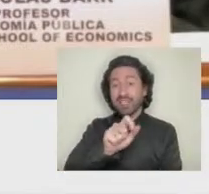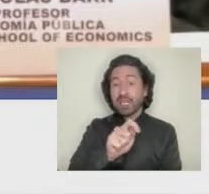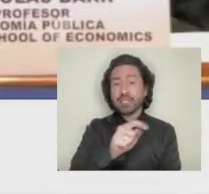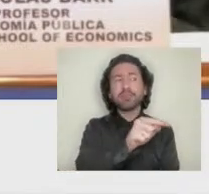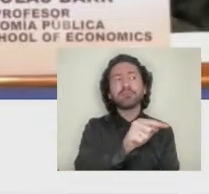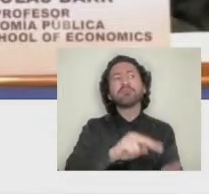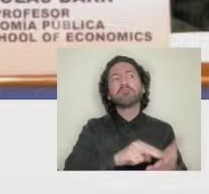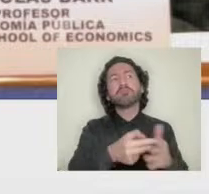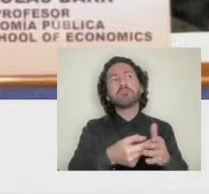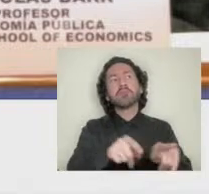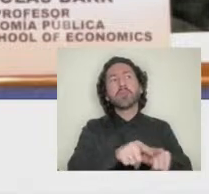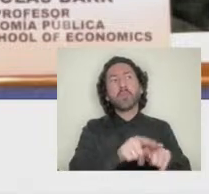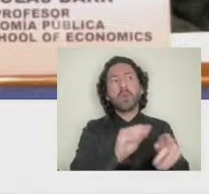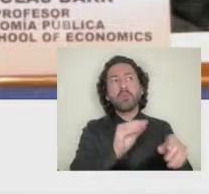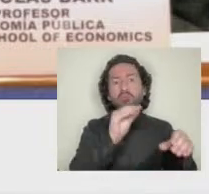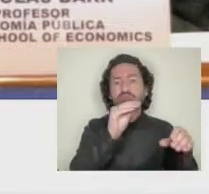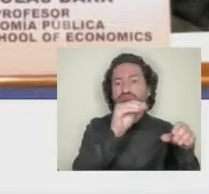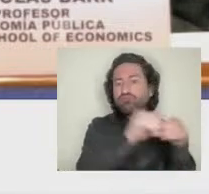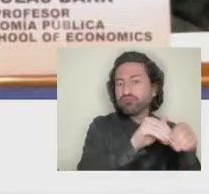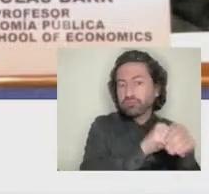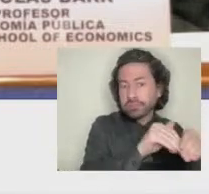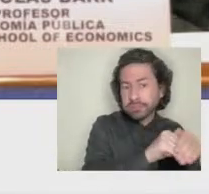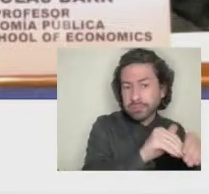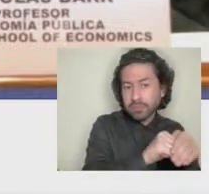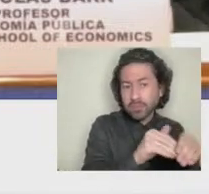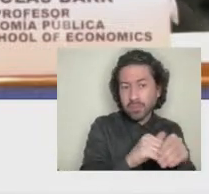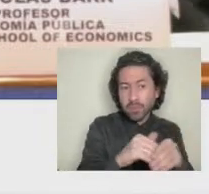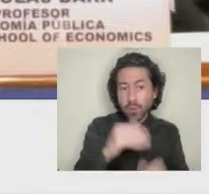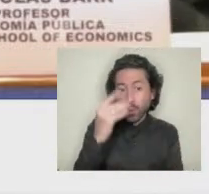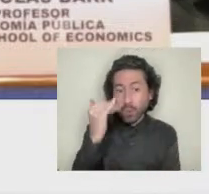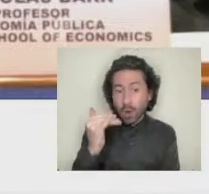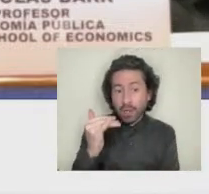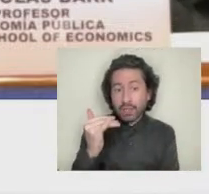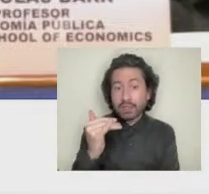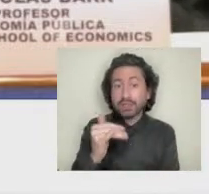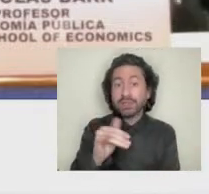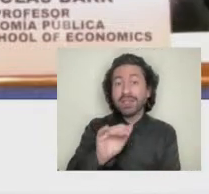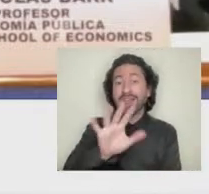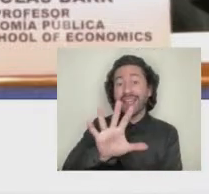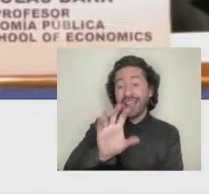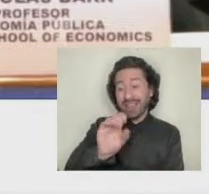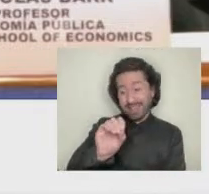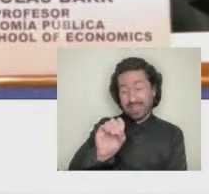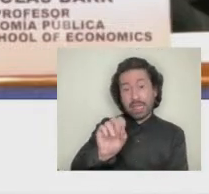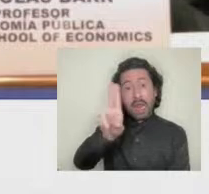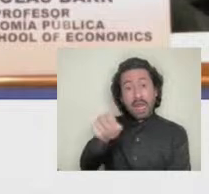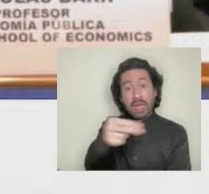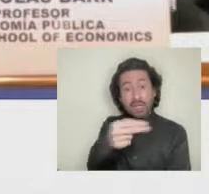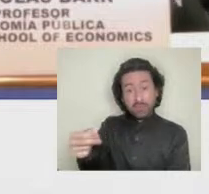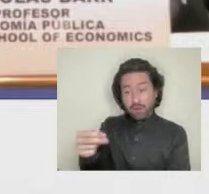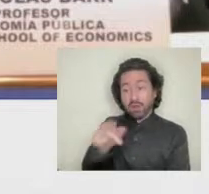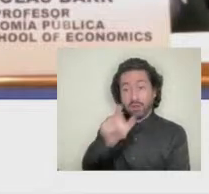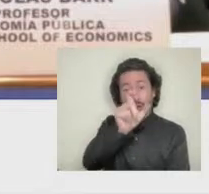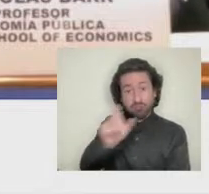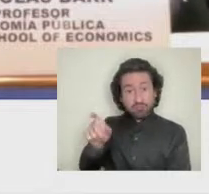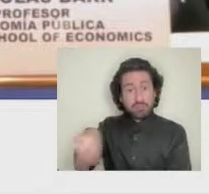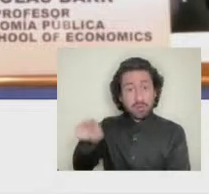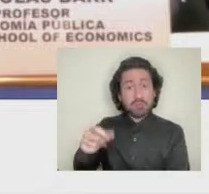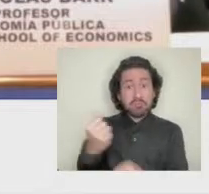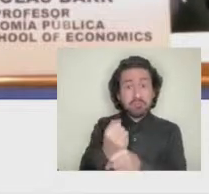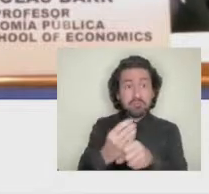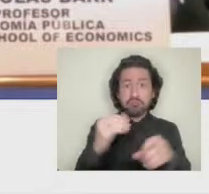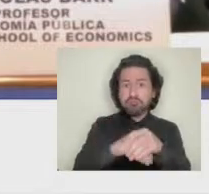first £500 of a worker's savings is available to them in liquid form. So initially, when a